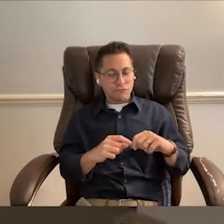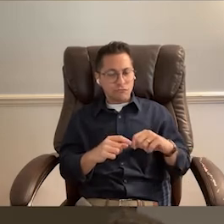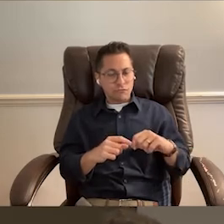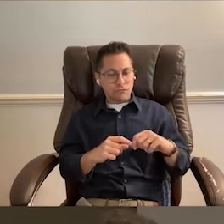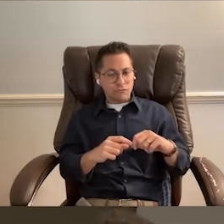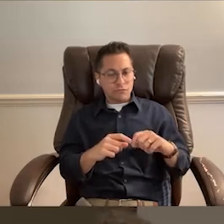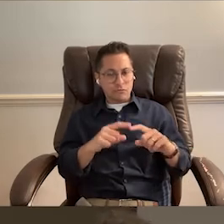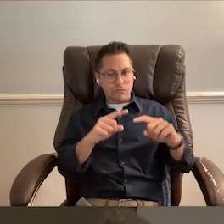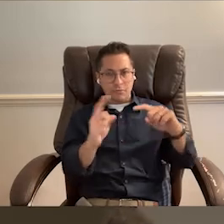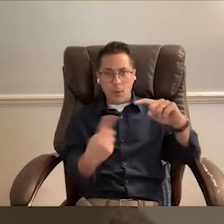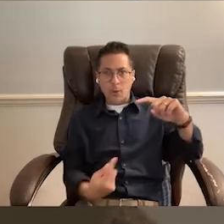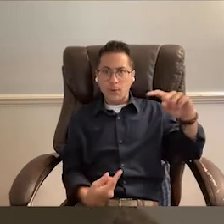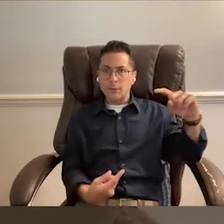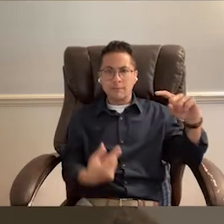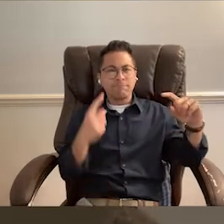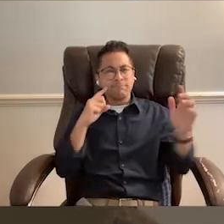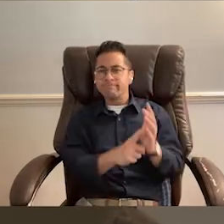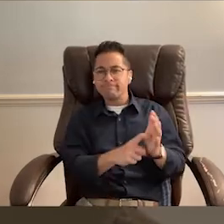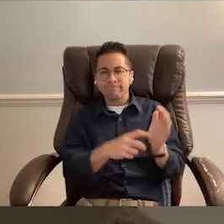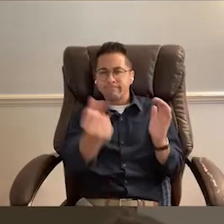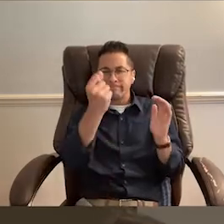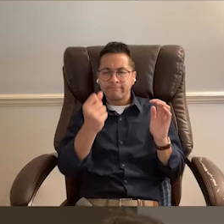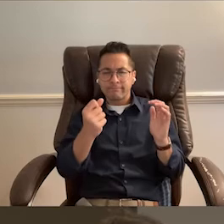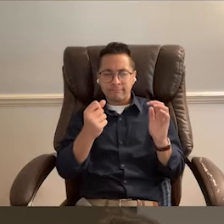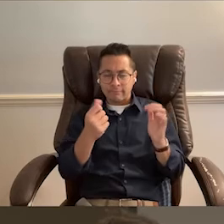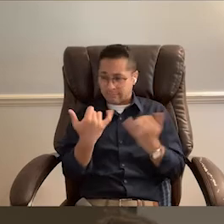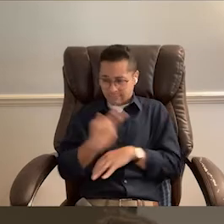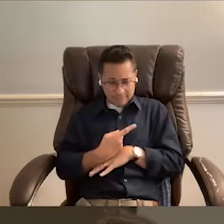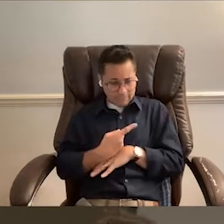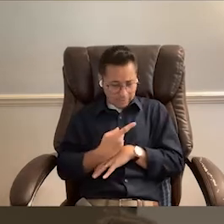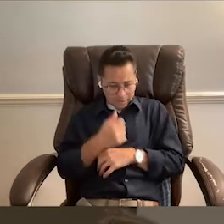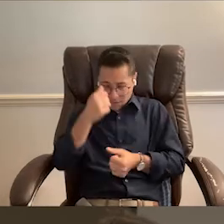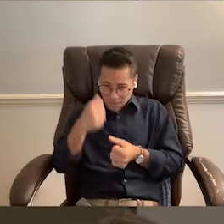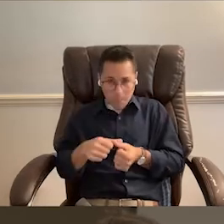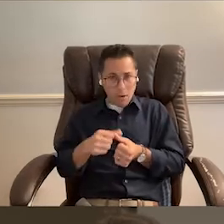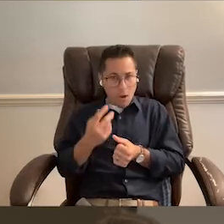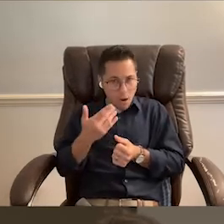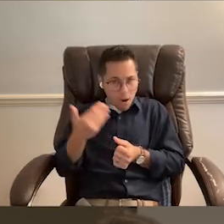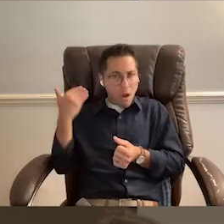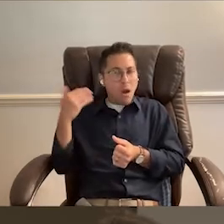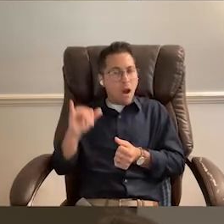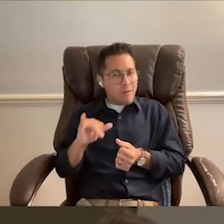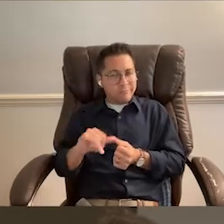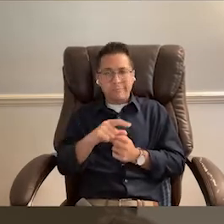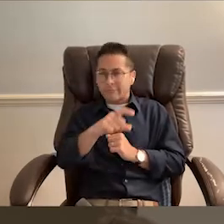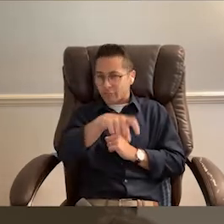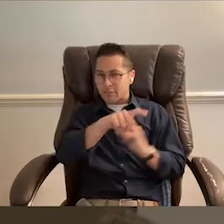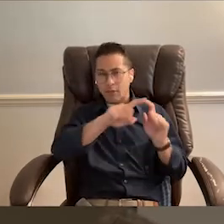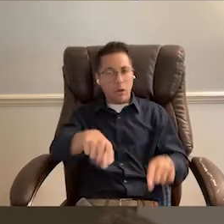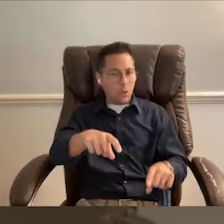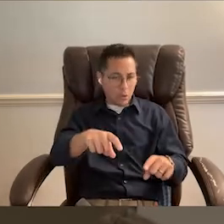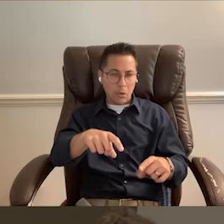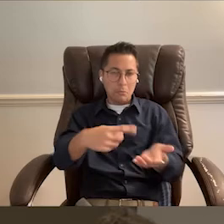I knew the second she was going down the spiral. I knew, I could still see